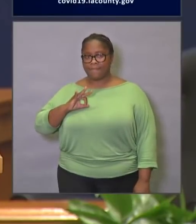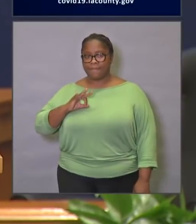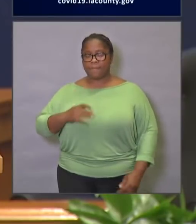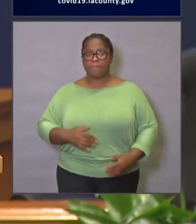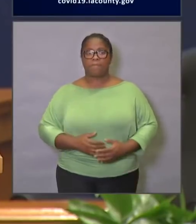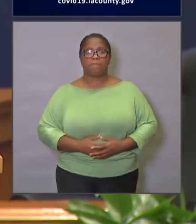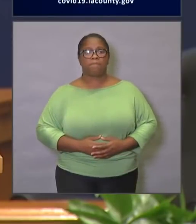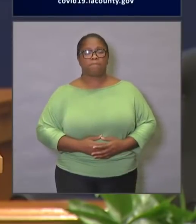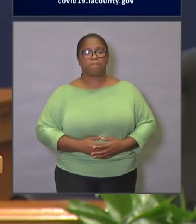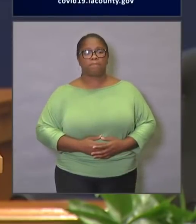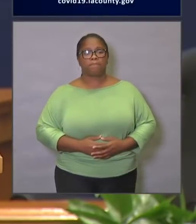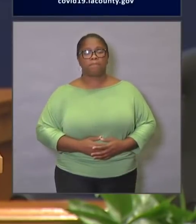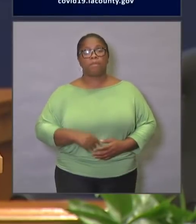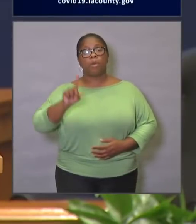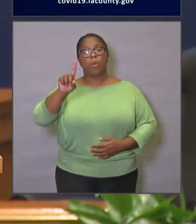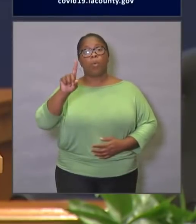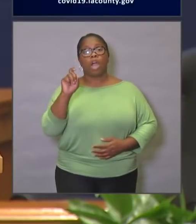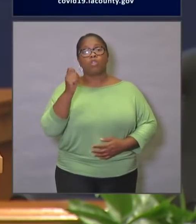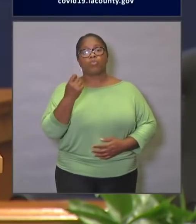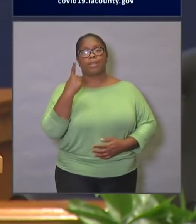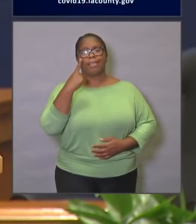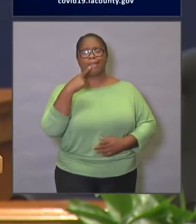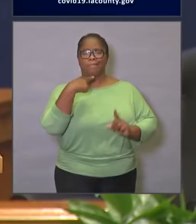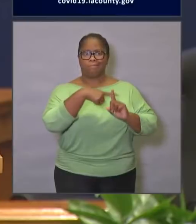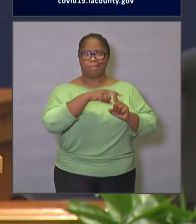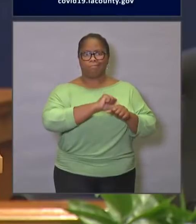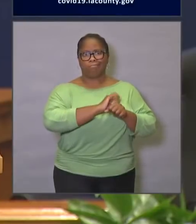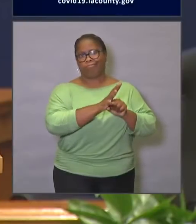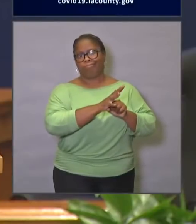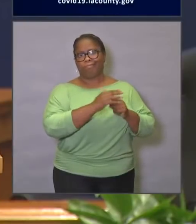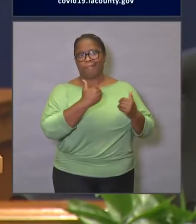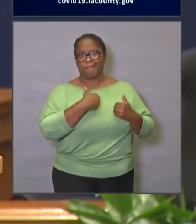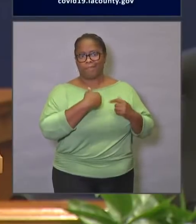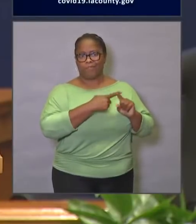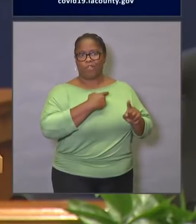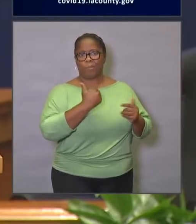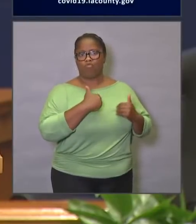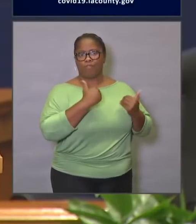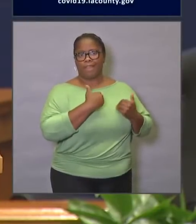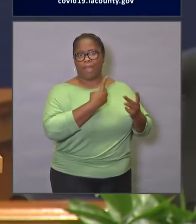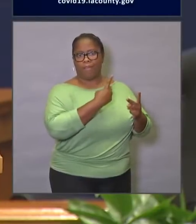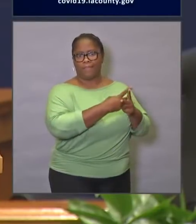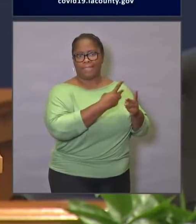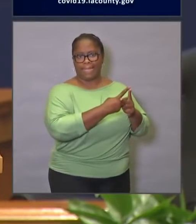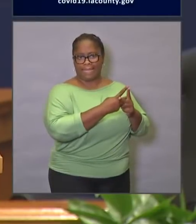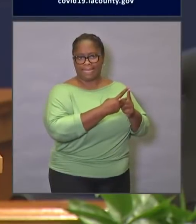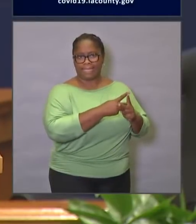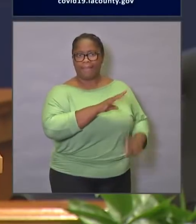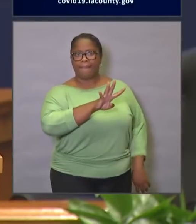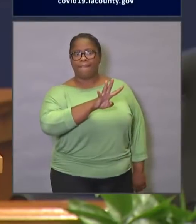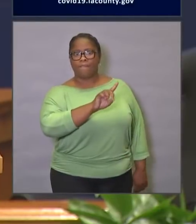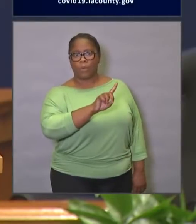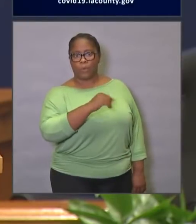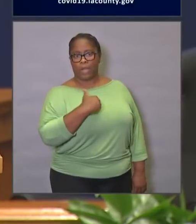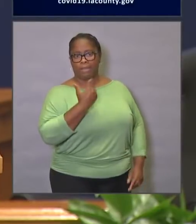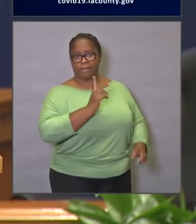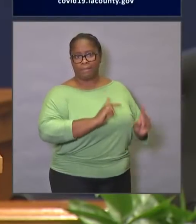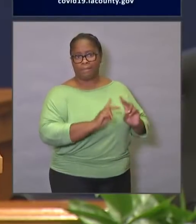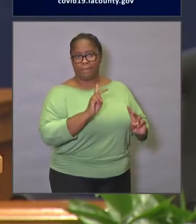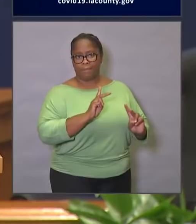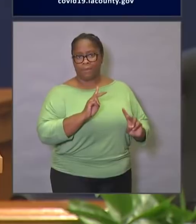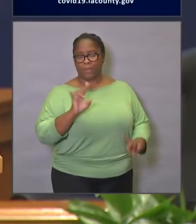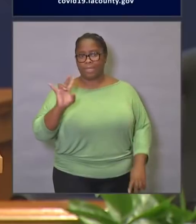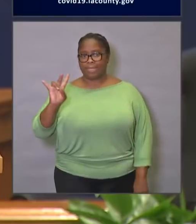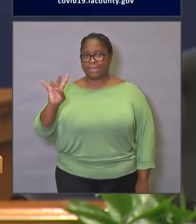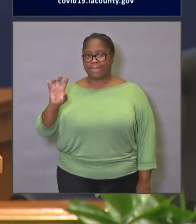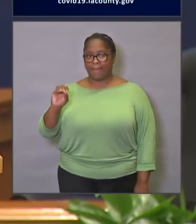are 111 cases in the juvenile facilities. This includes 41 among youth and